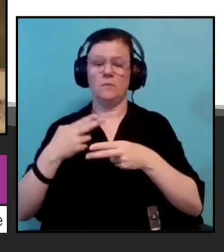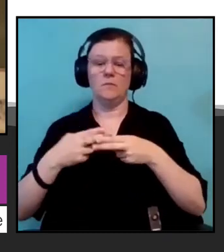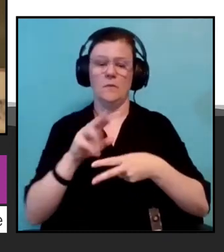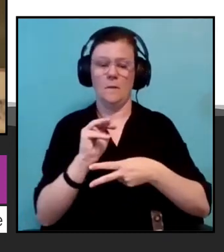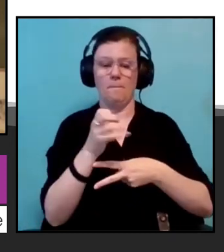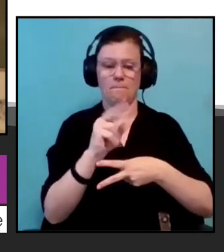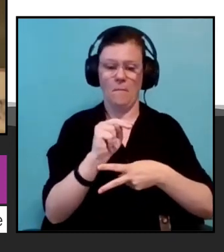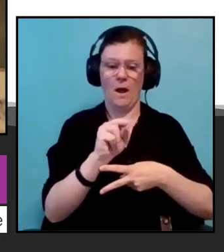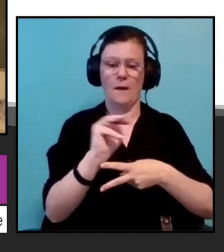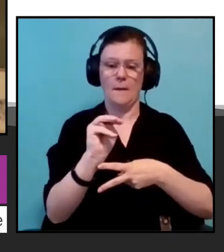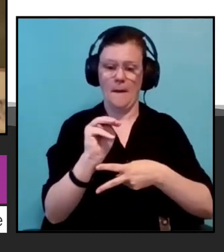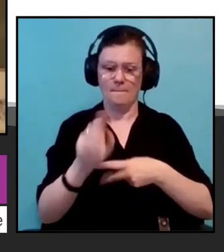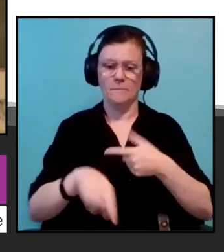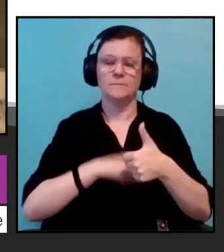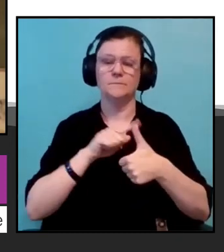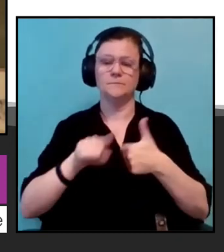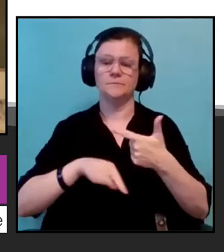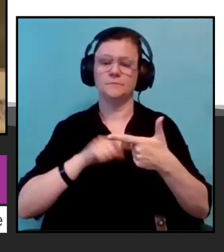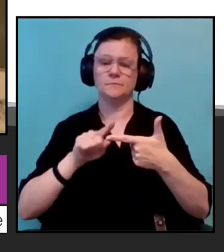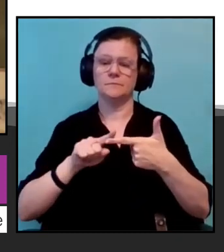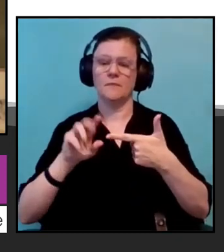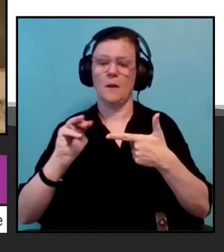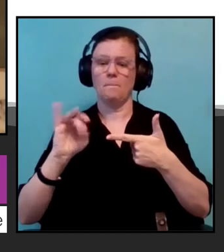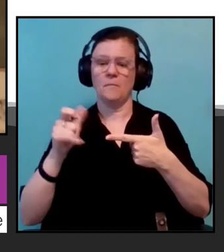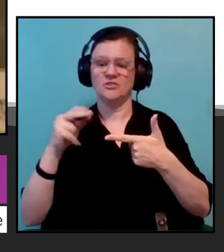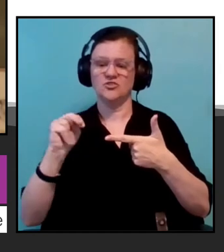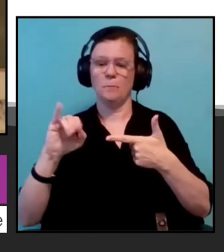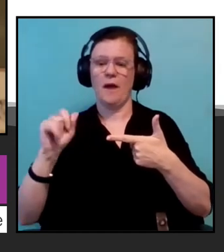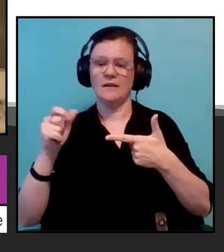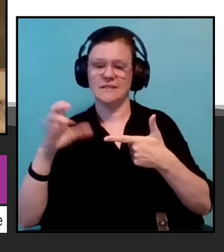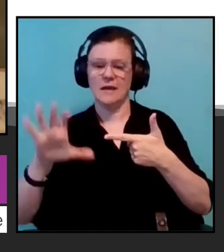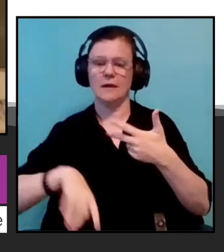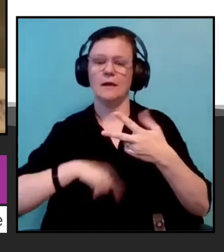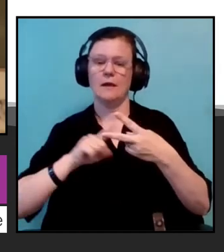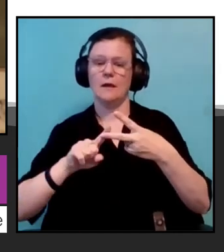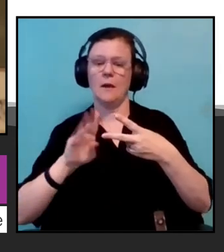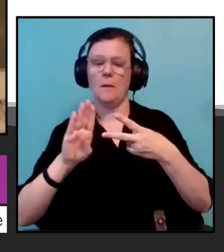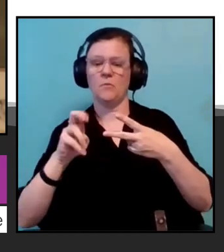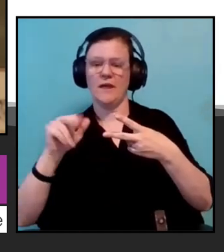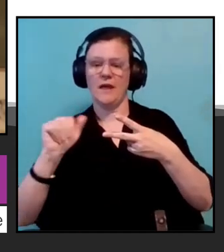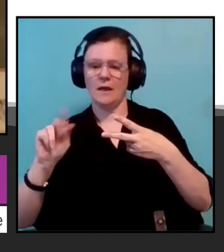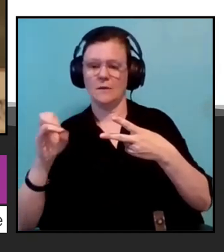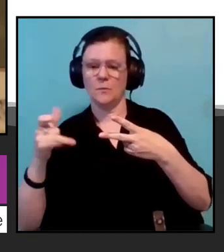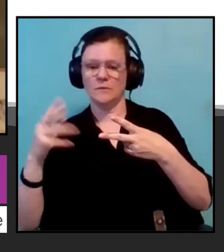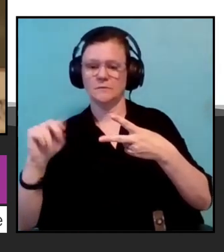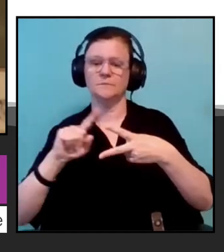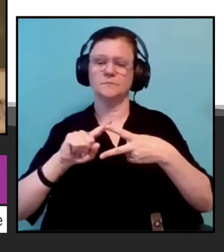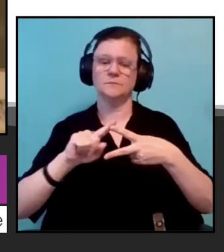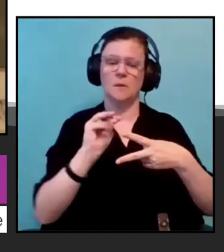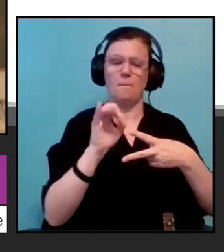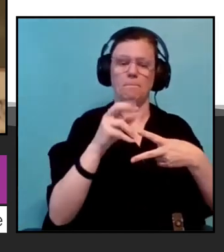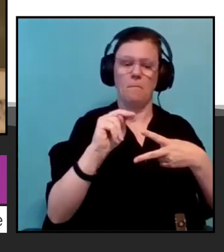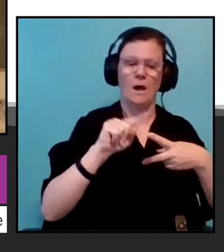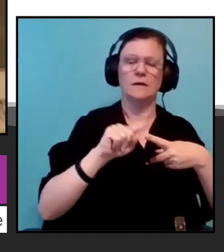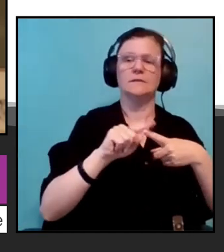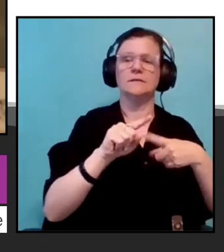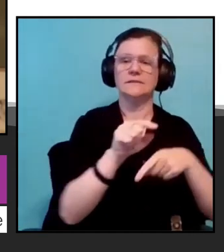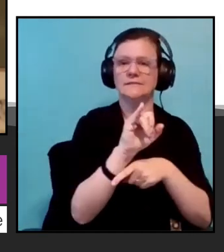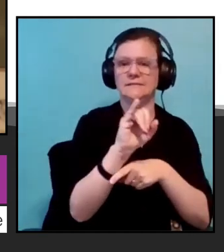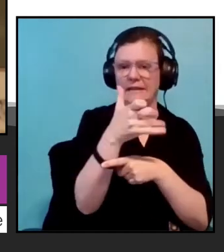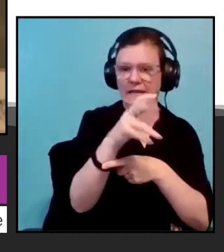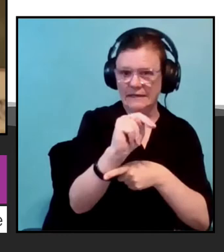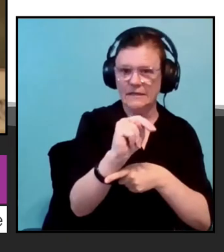M. Madjeen Isaac and Brianna Harlan. Mon is an Indian abolitionist propagandist, writer,